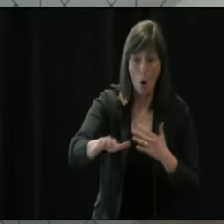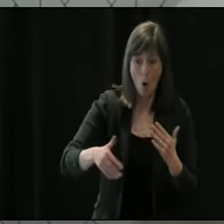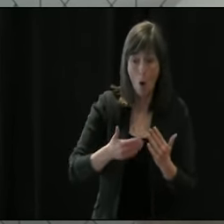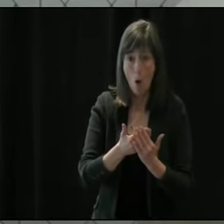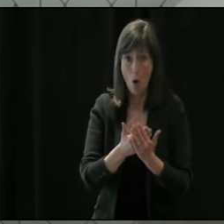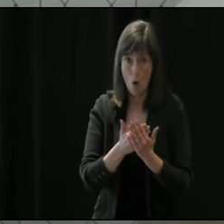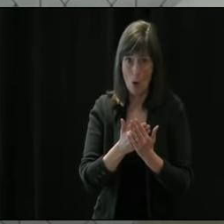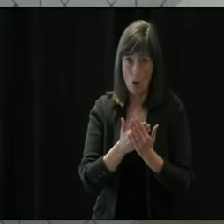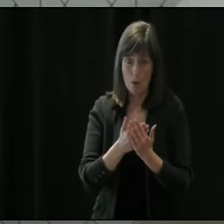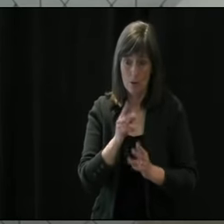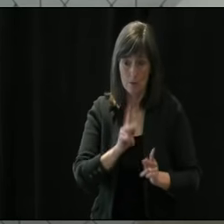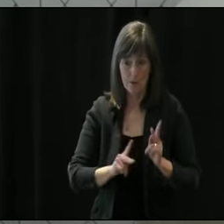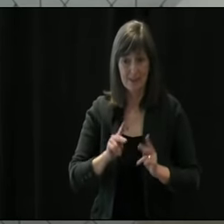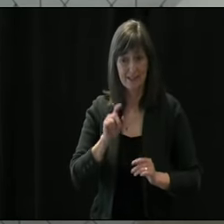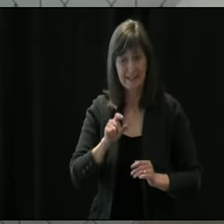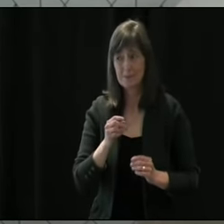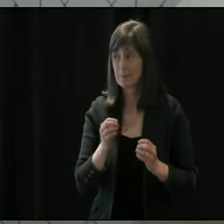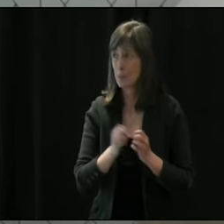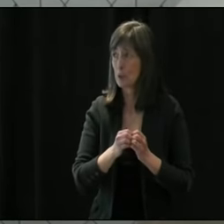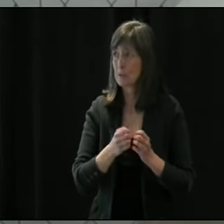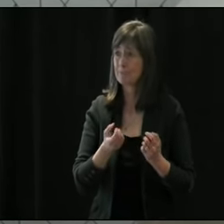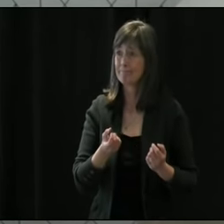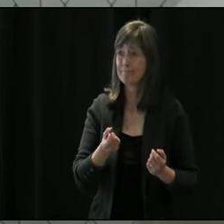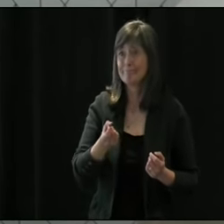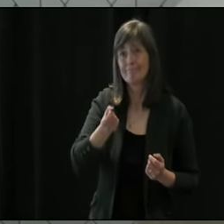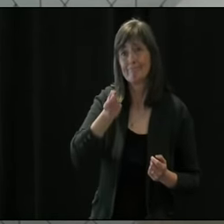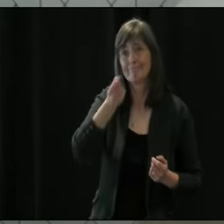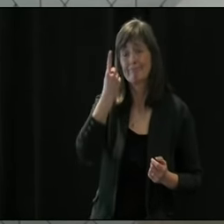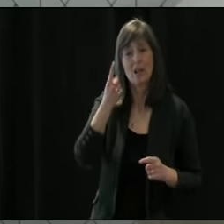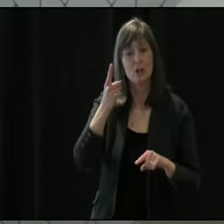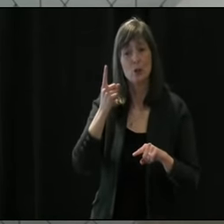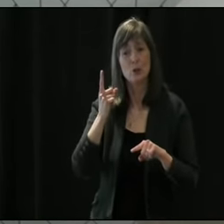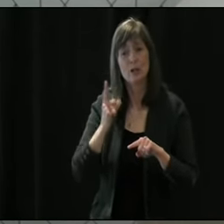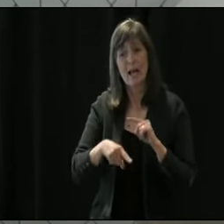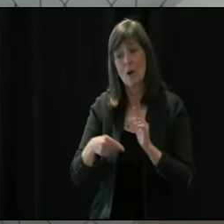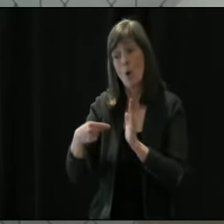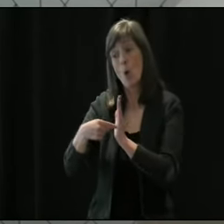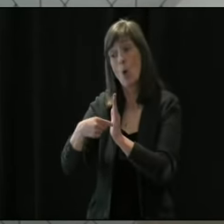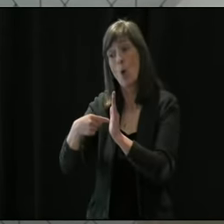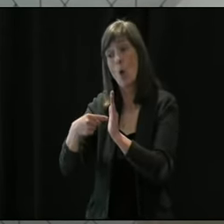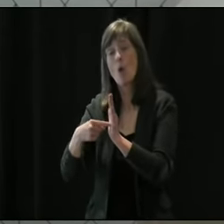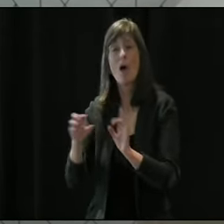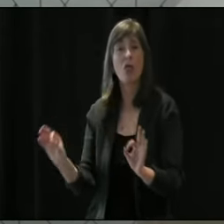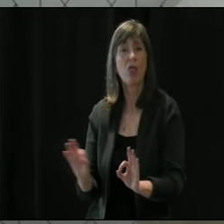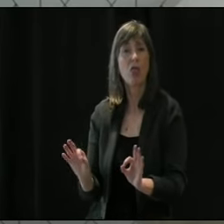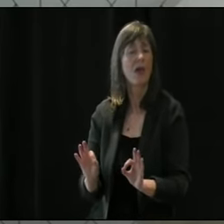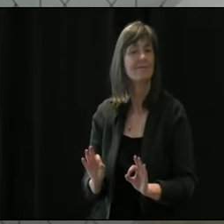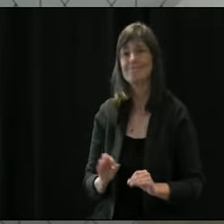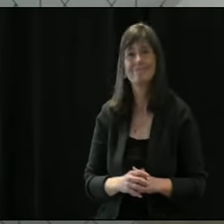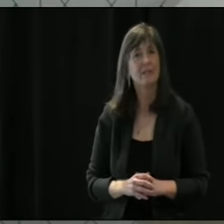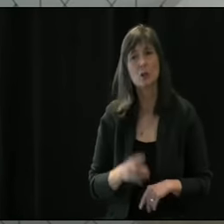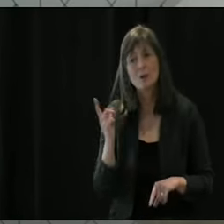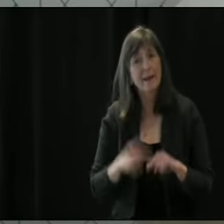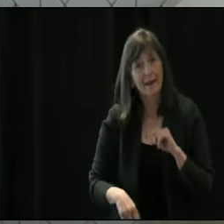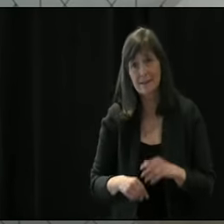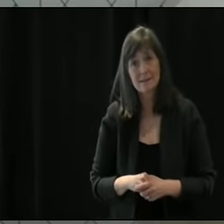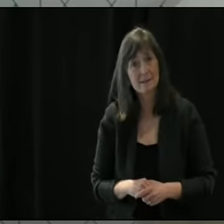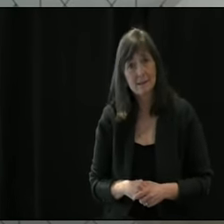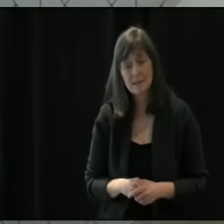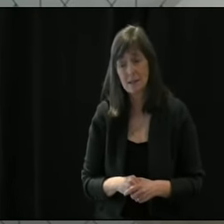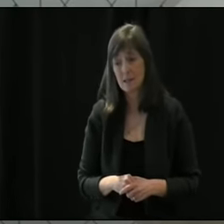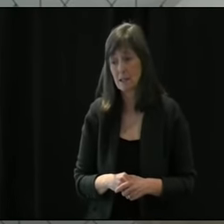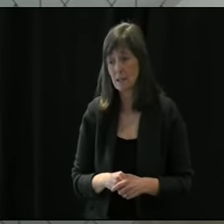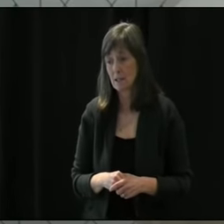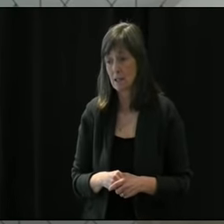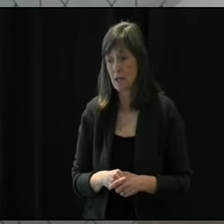that you cannot be indifferent to deficits. And, you know, we have been